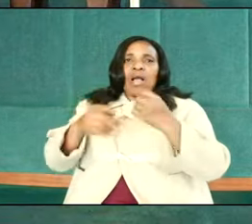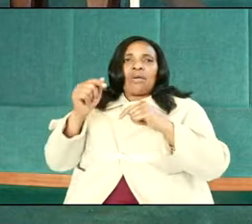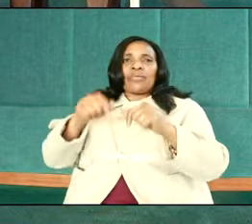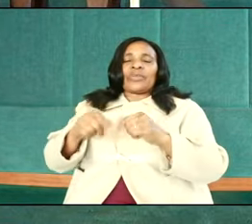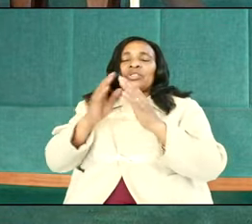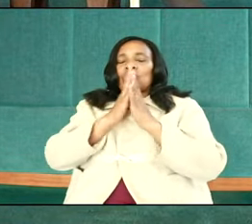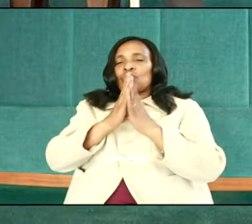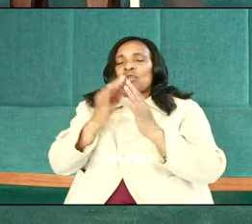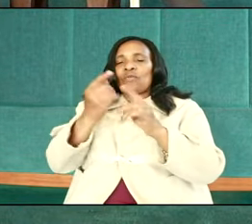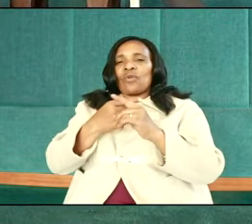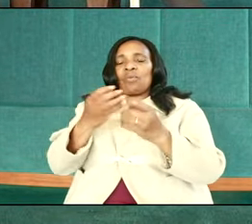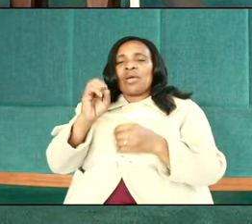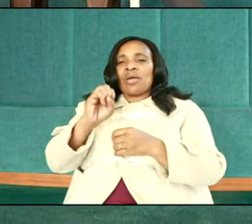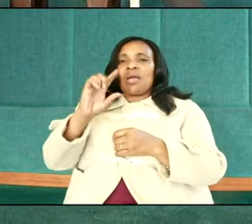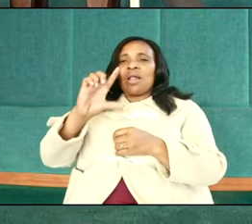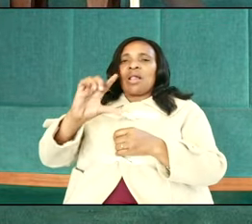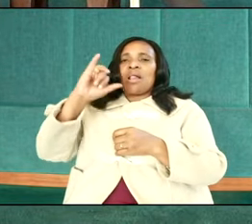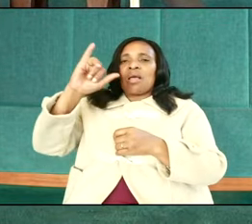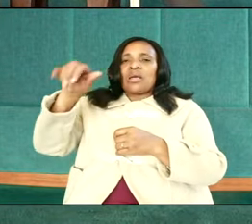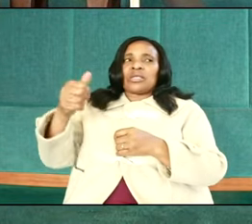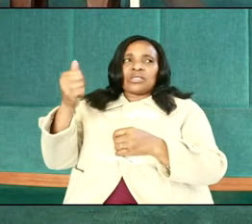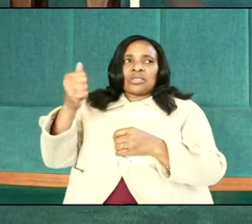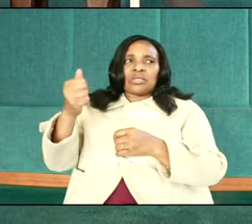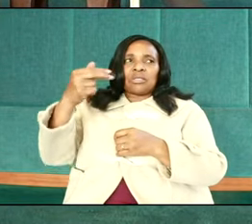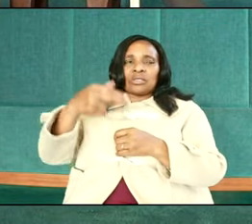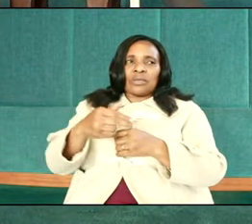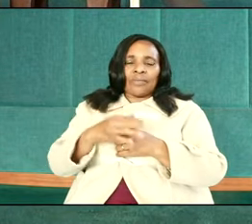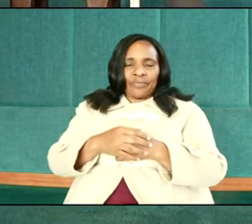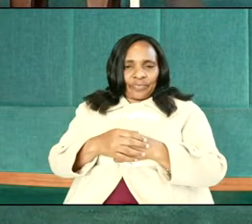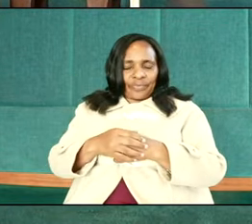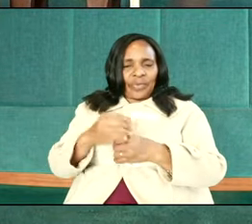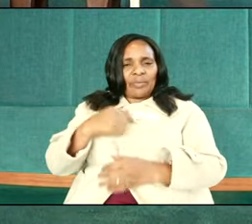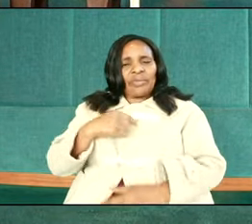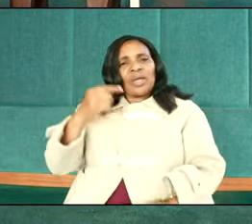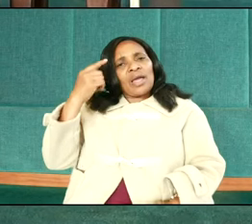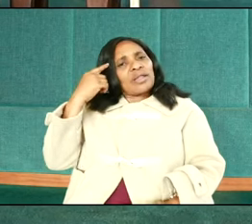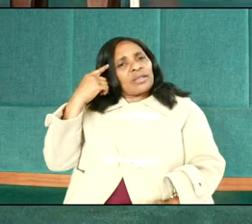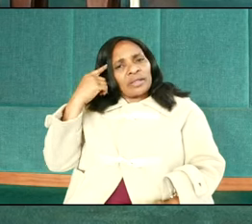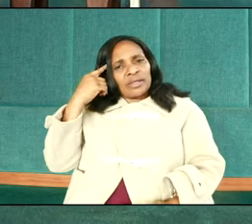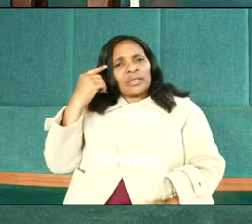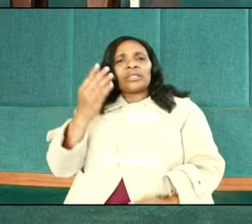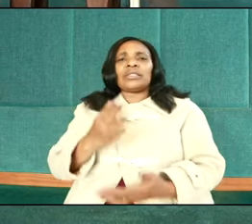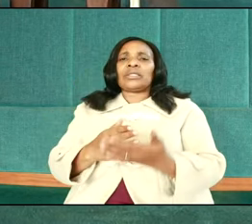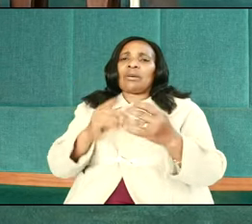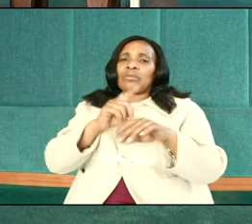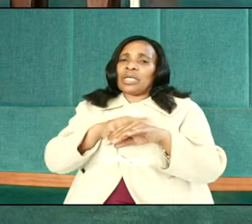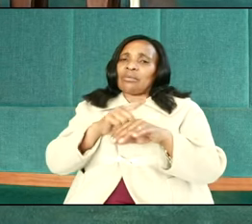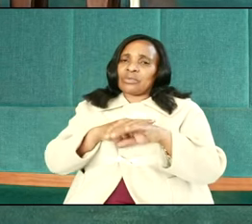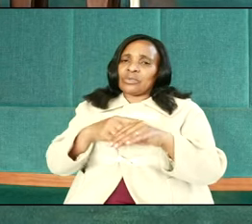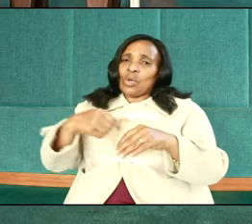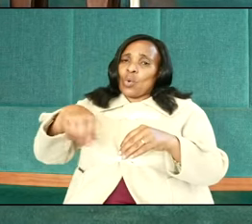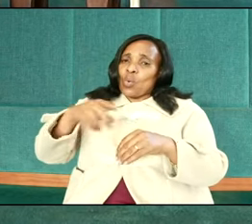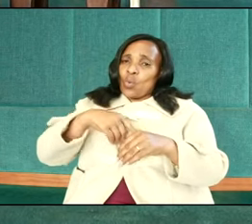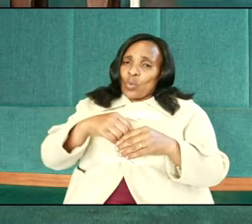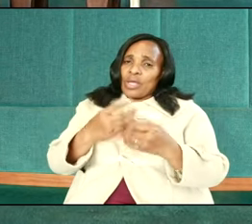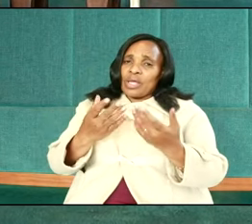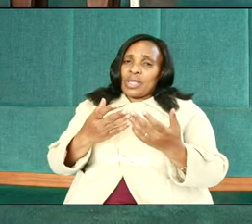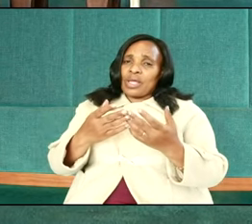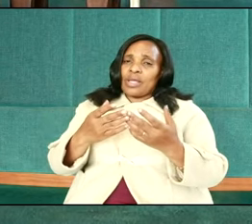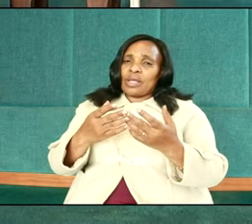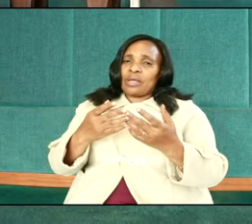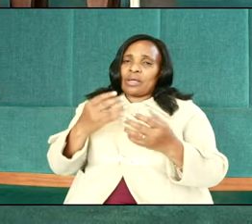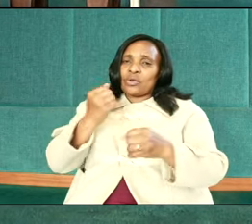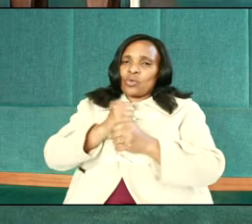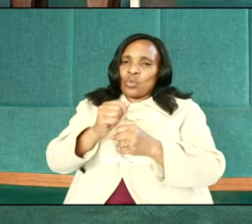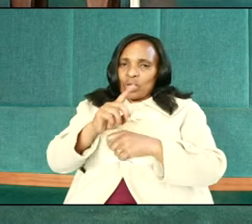story of Elijah? I don't know if you understand. Yeah, I think that, you know, sometimes it's after an exam,